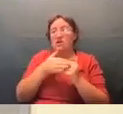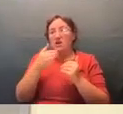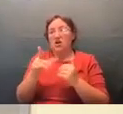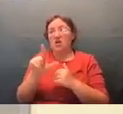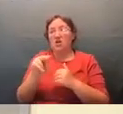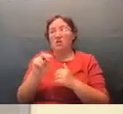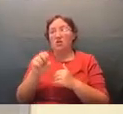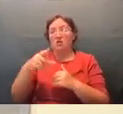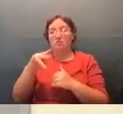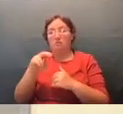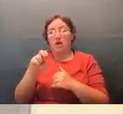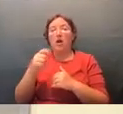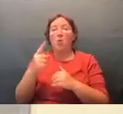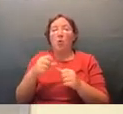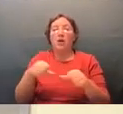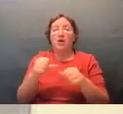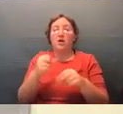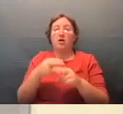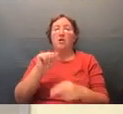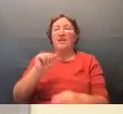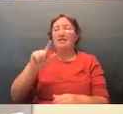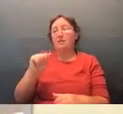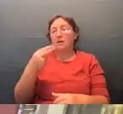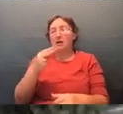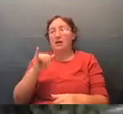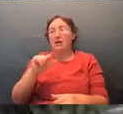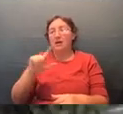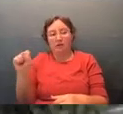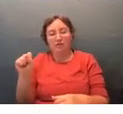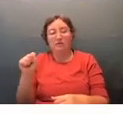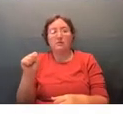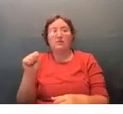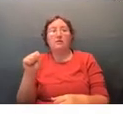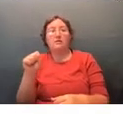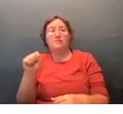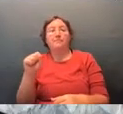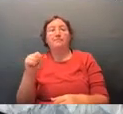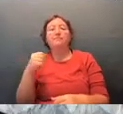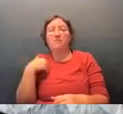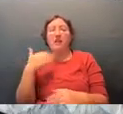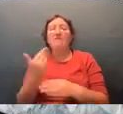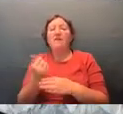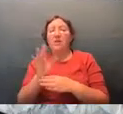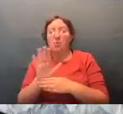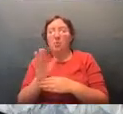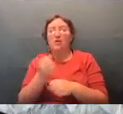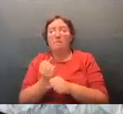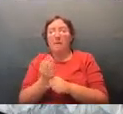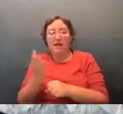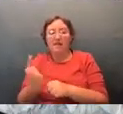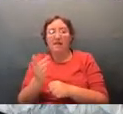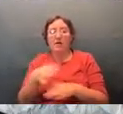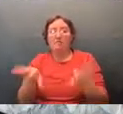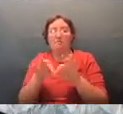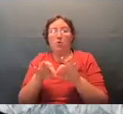place called Alabama Hills. And there are a few movies that I will touch upon here